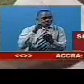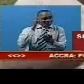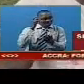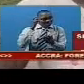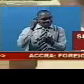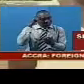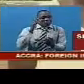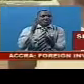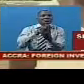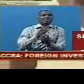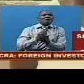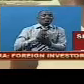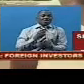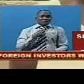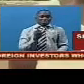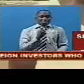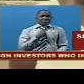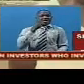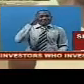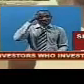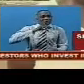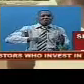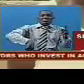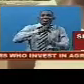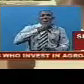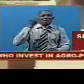asking government to intervene.